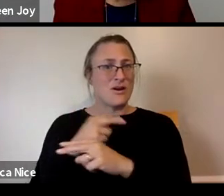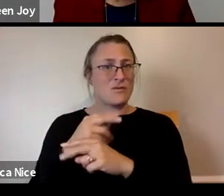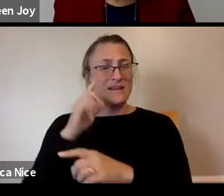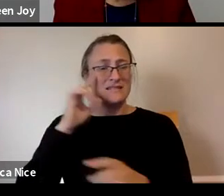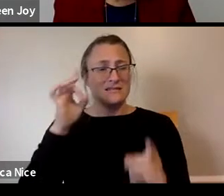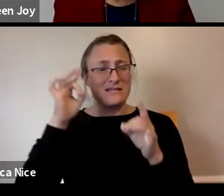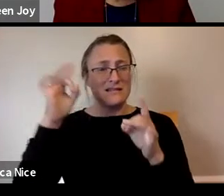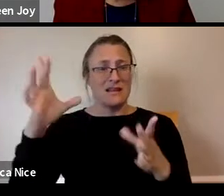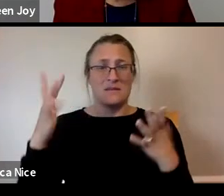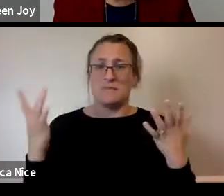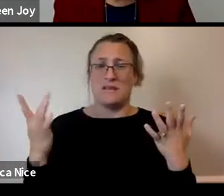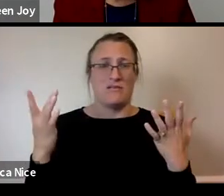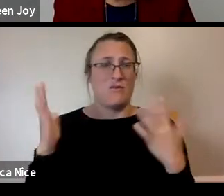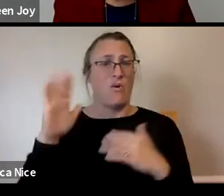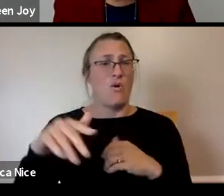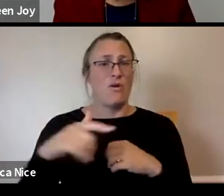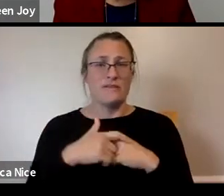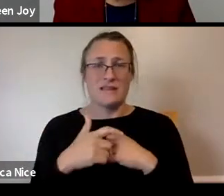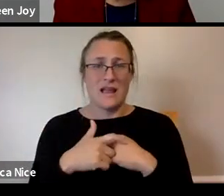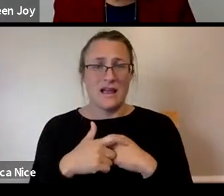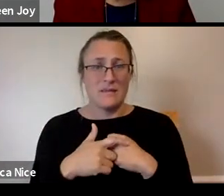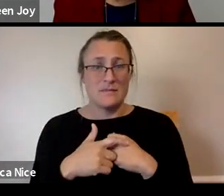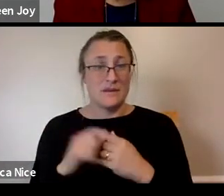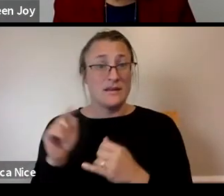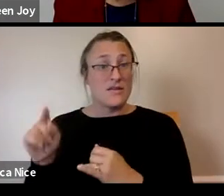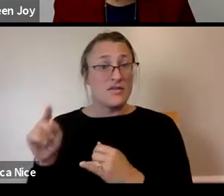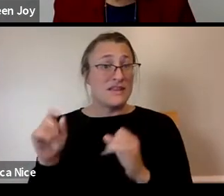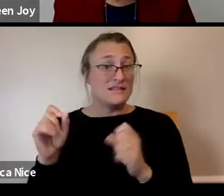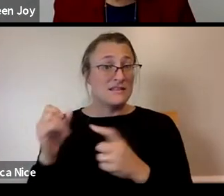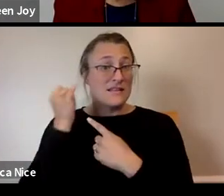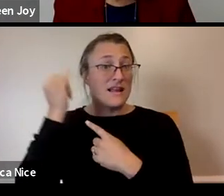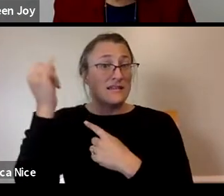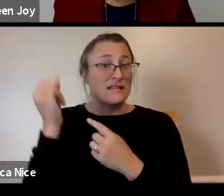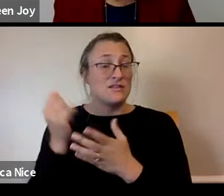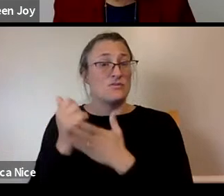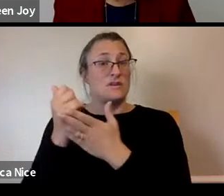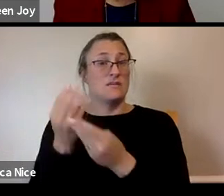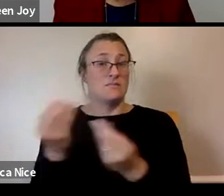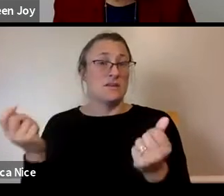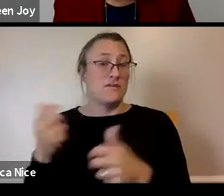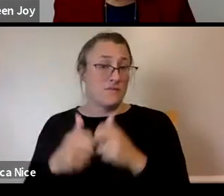time. So this is a solution to the problem.